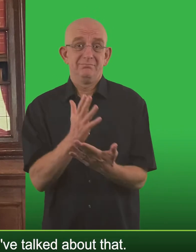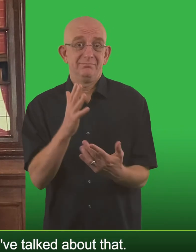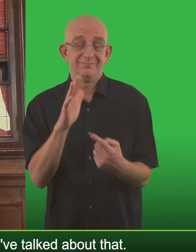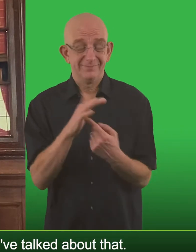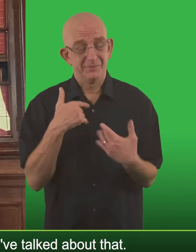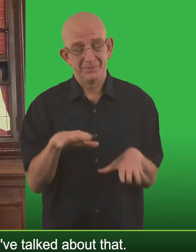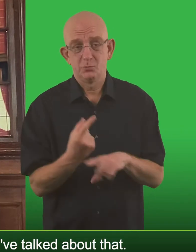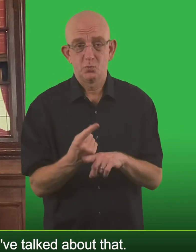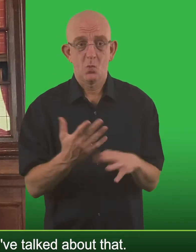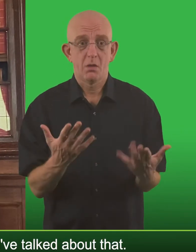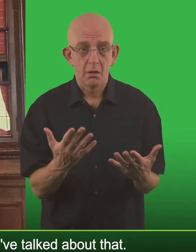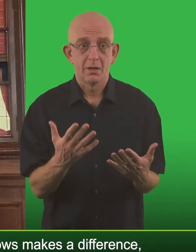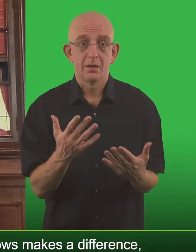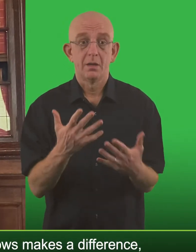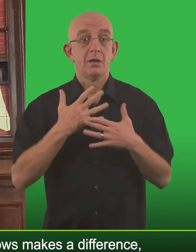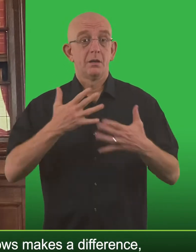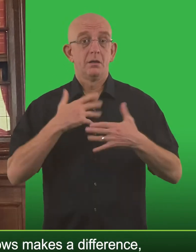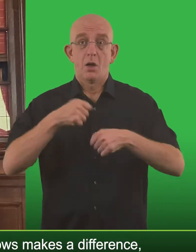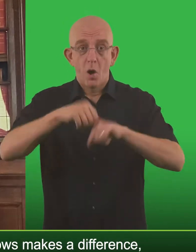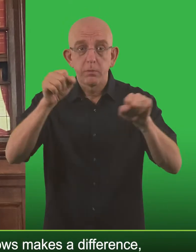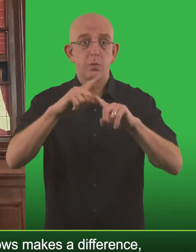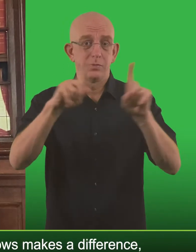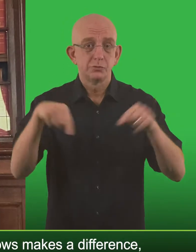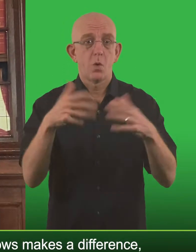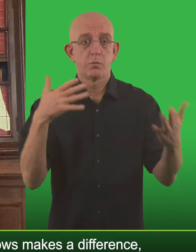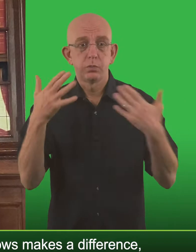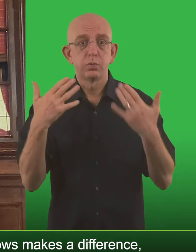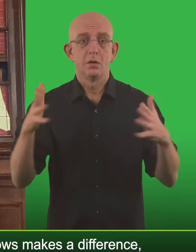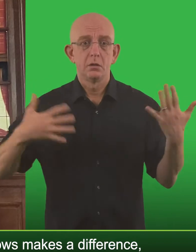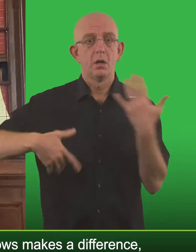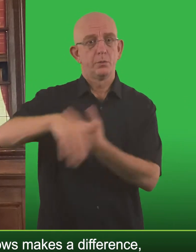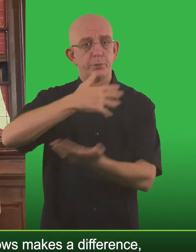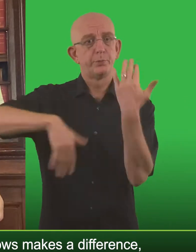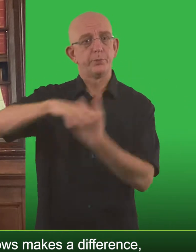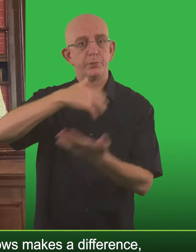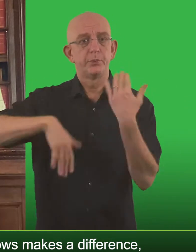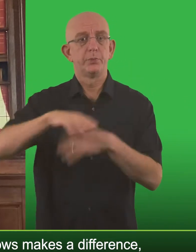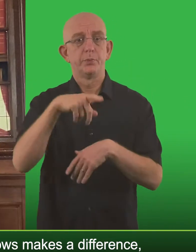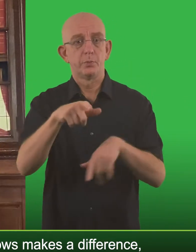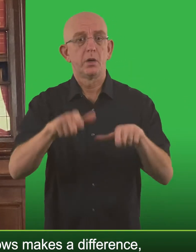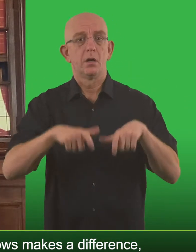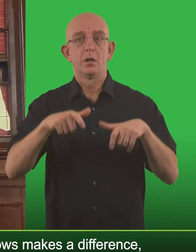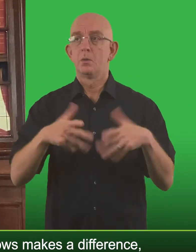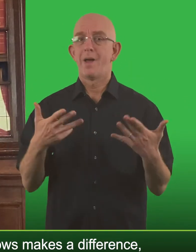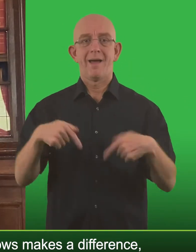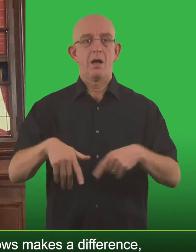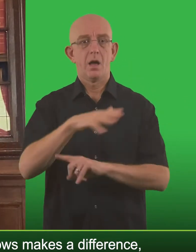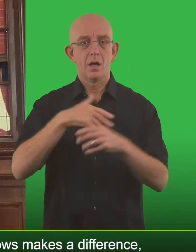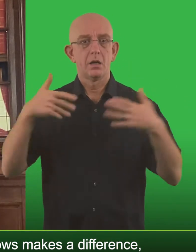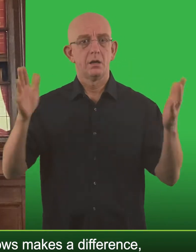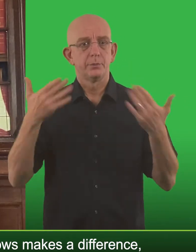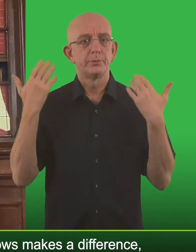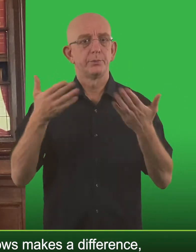Vaccination obviously is important, I've talked about that. Ventilation, simply opening the windows makes a difference. It gets fresh air circulating in